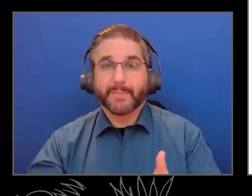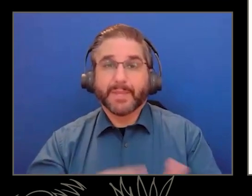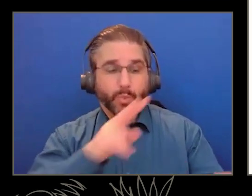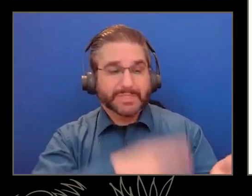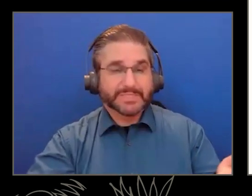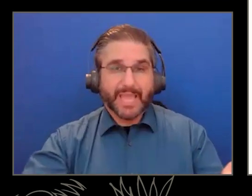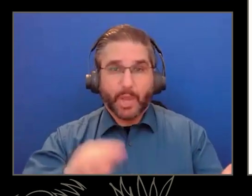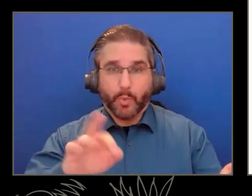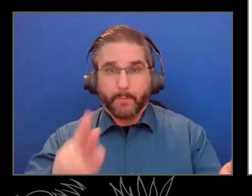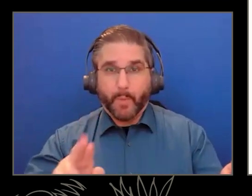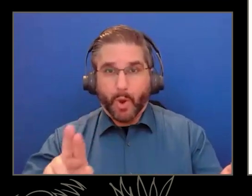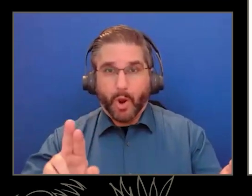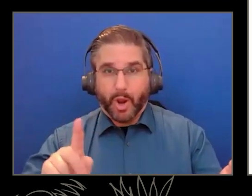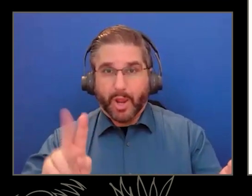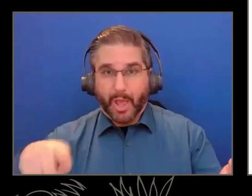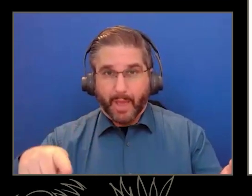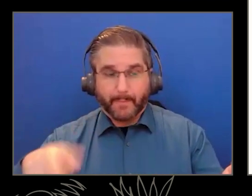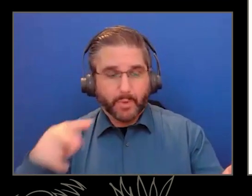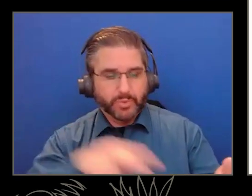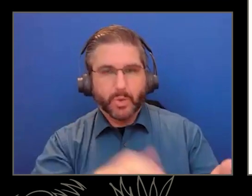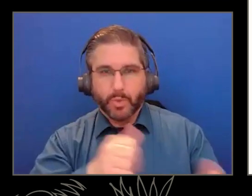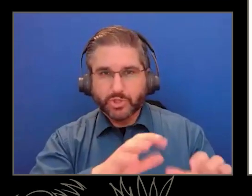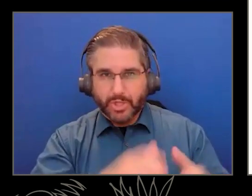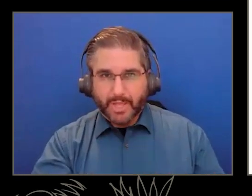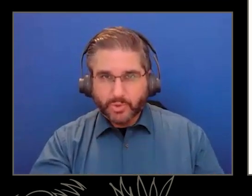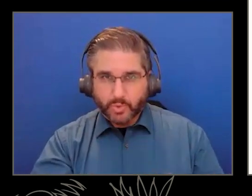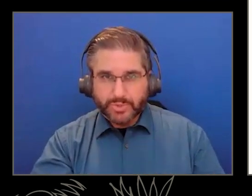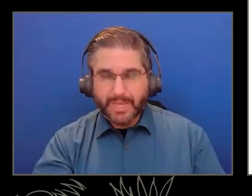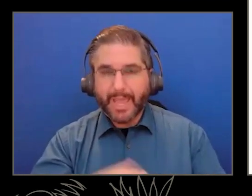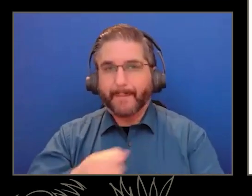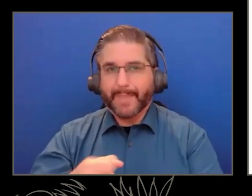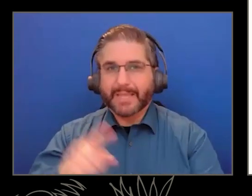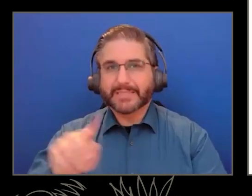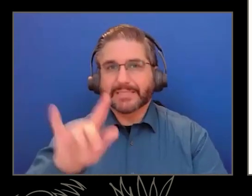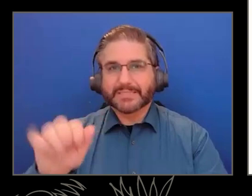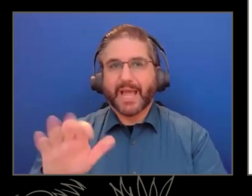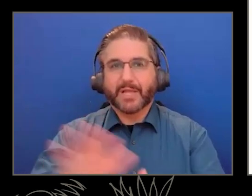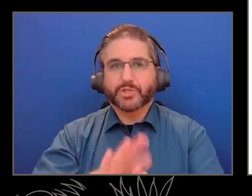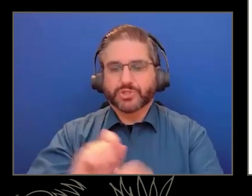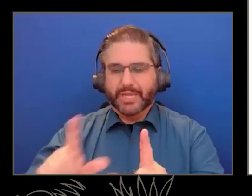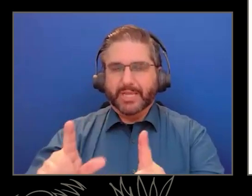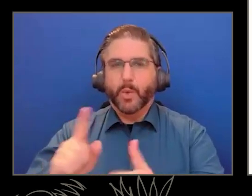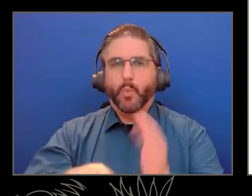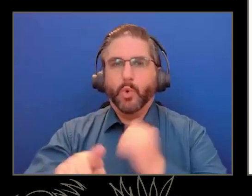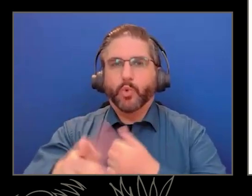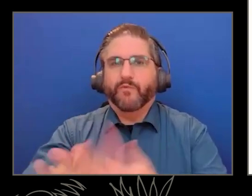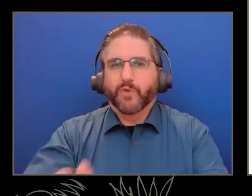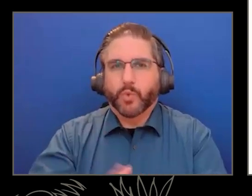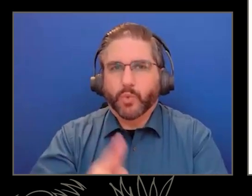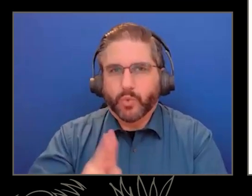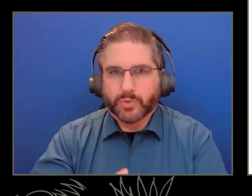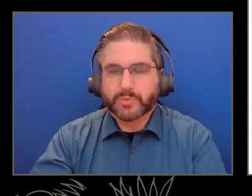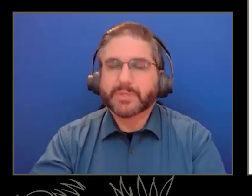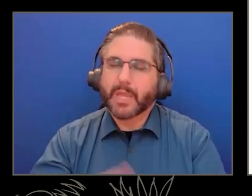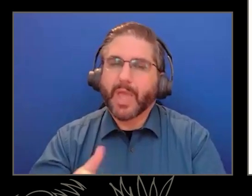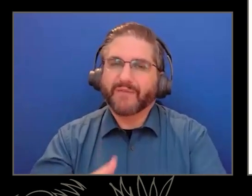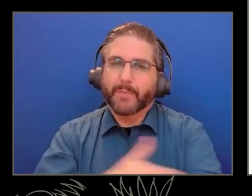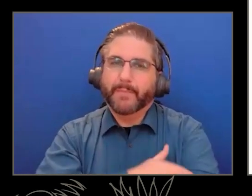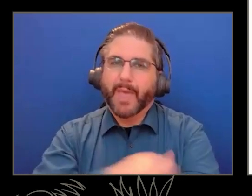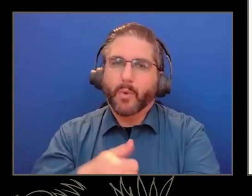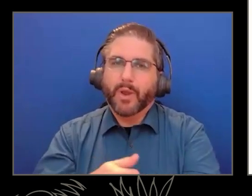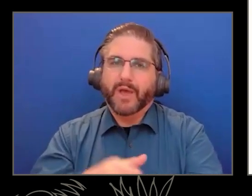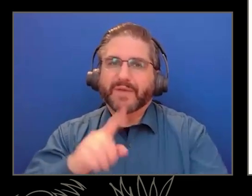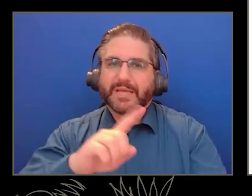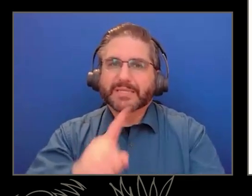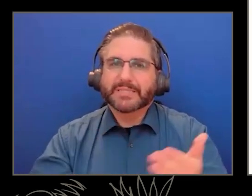what classes you're actually using, and then it generates a style sheet of only what you've used. And it's powered by design tokens. So think your spacing,